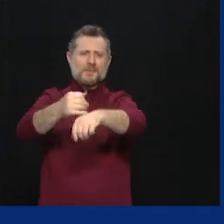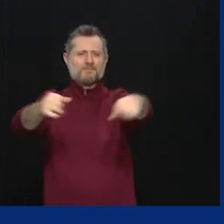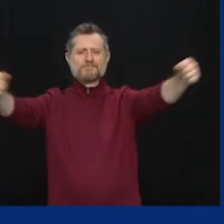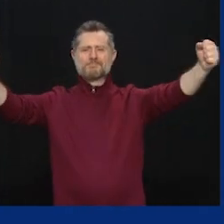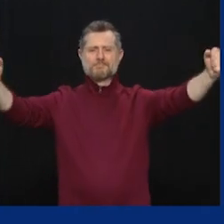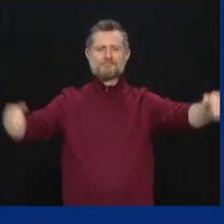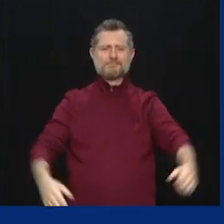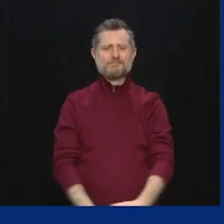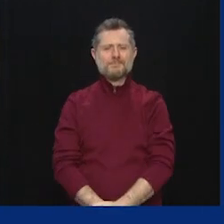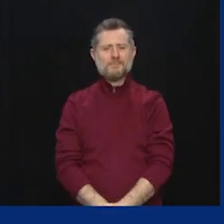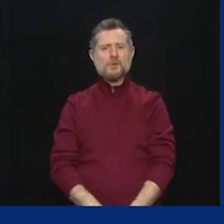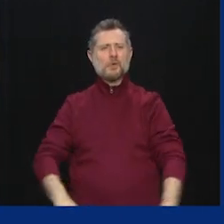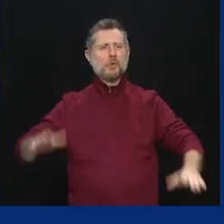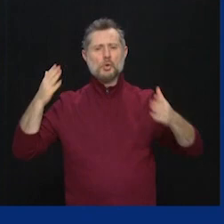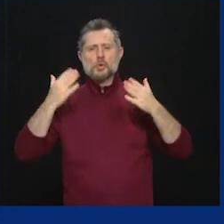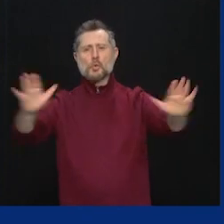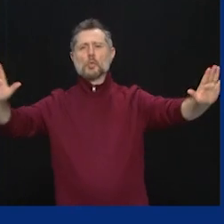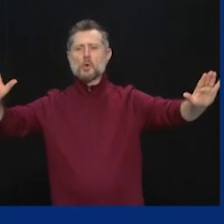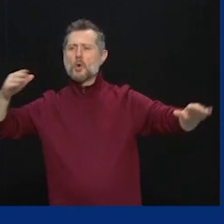Your new home is here!